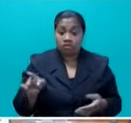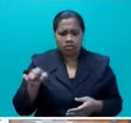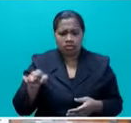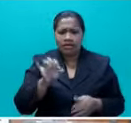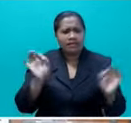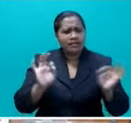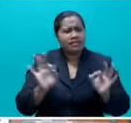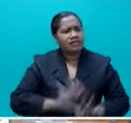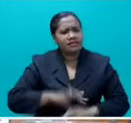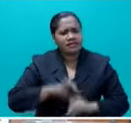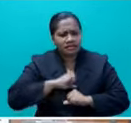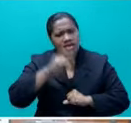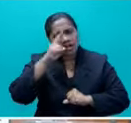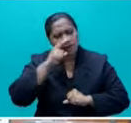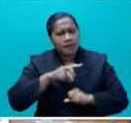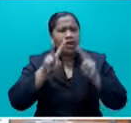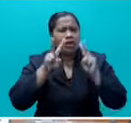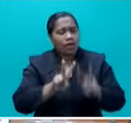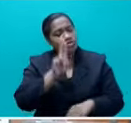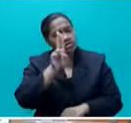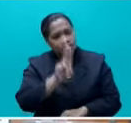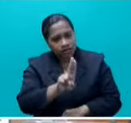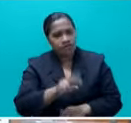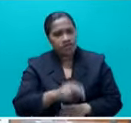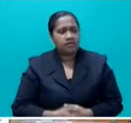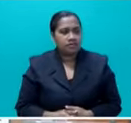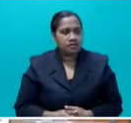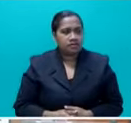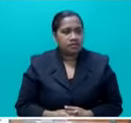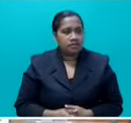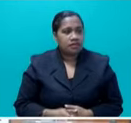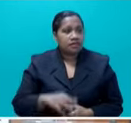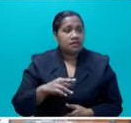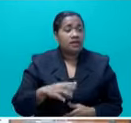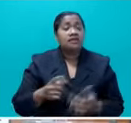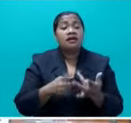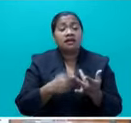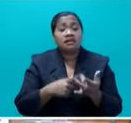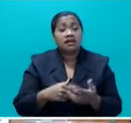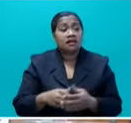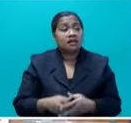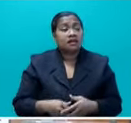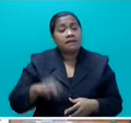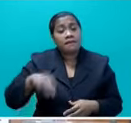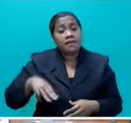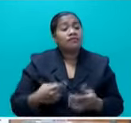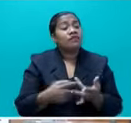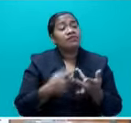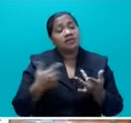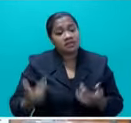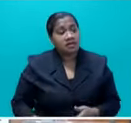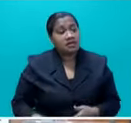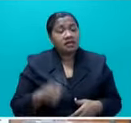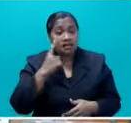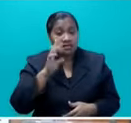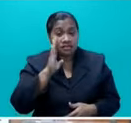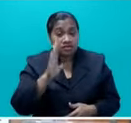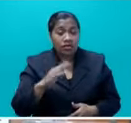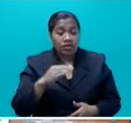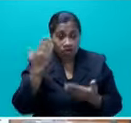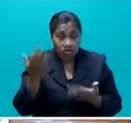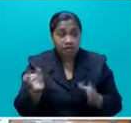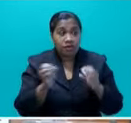people are watching her. And the other female members from the other side too. I saw when Honorable Bulanotha made that